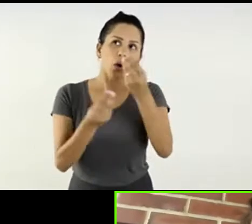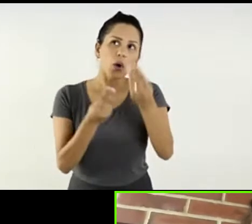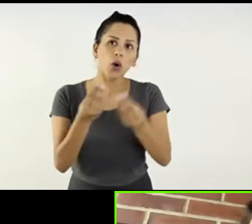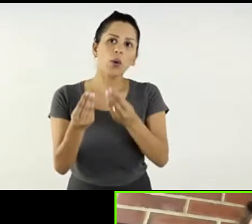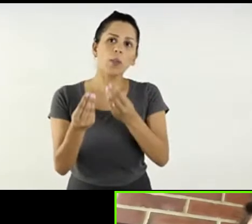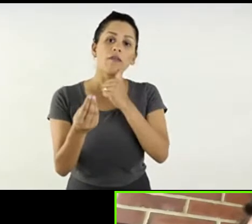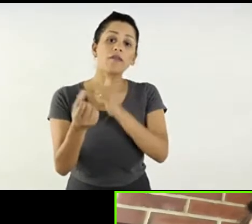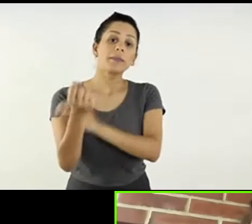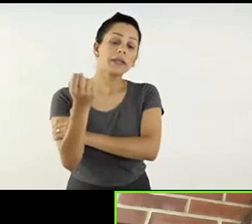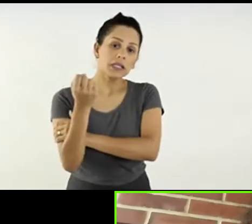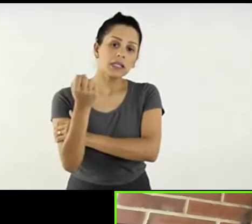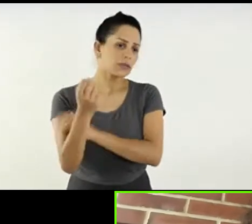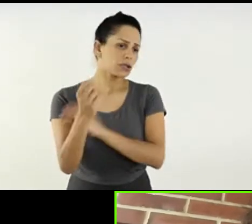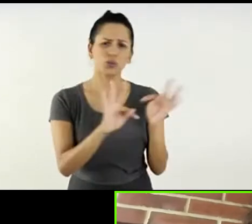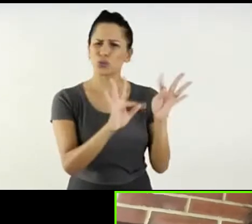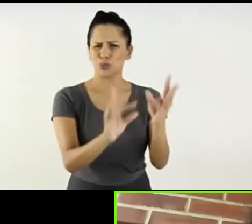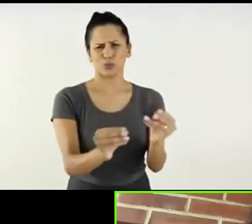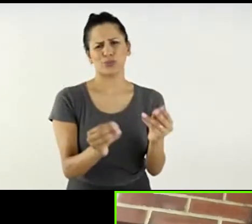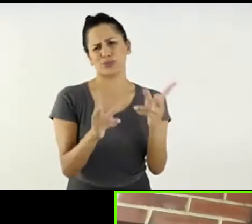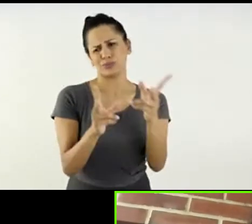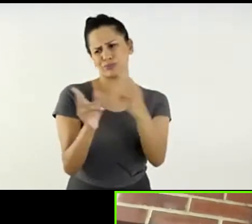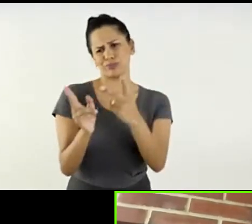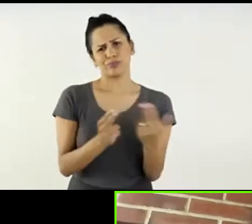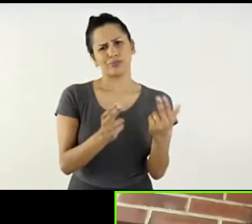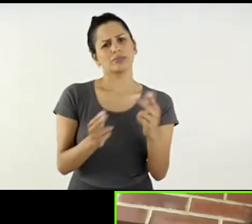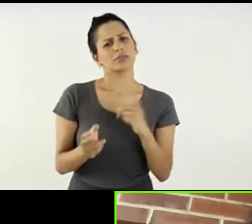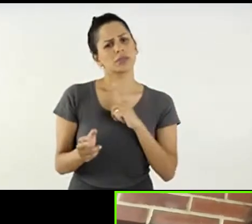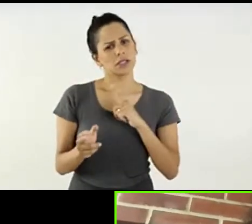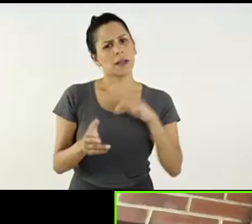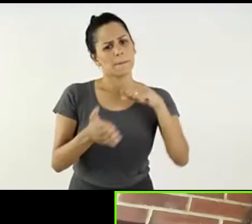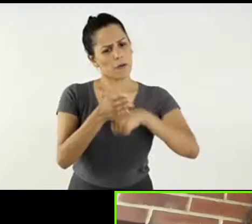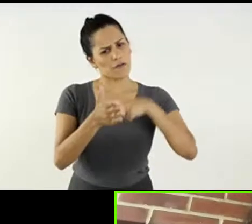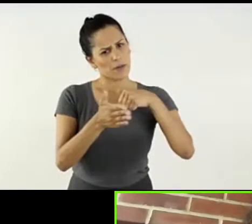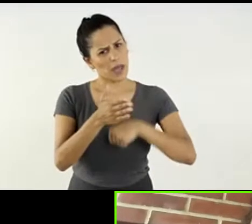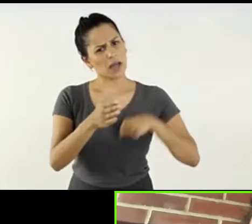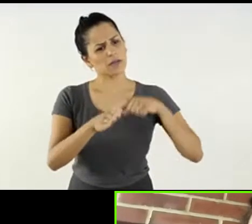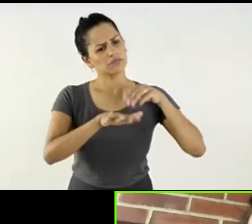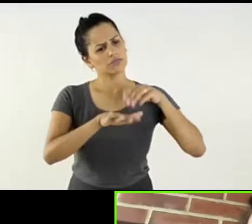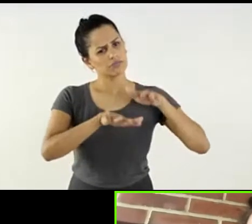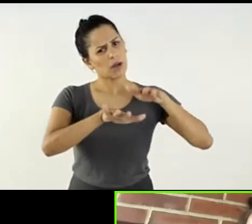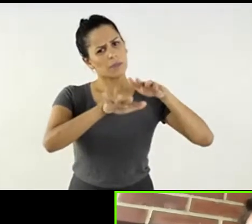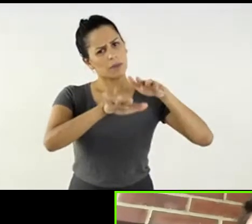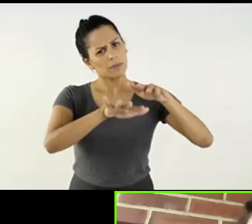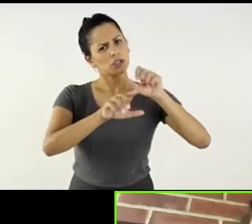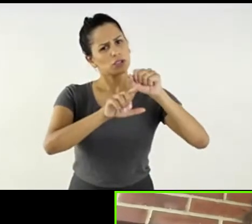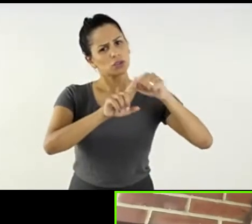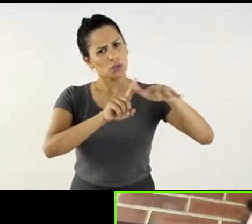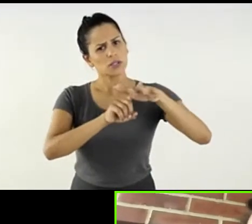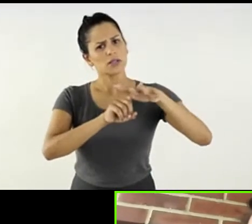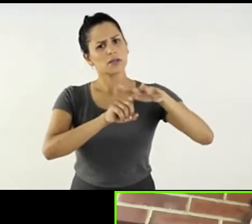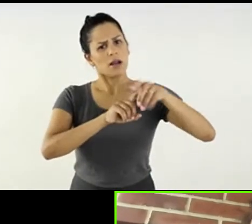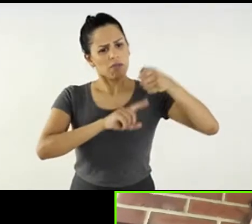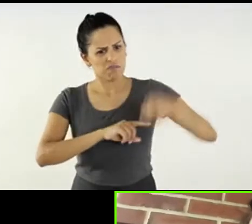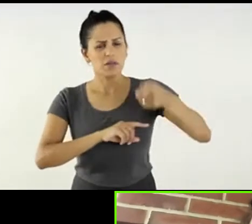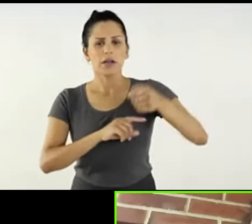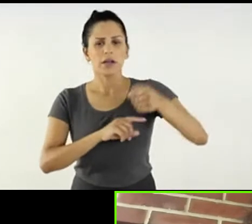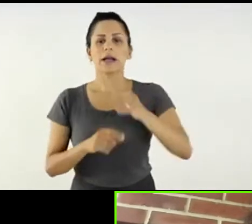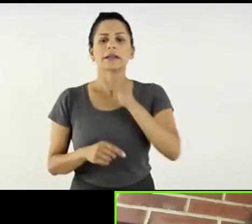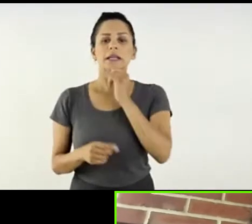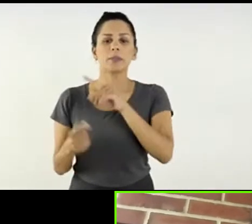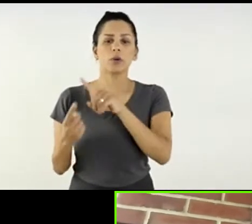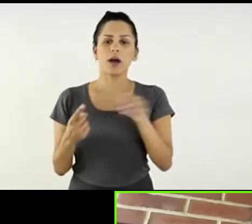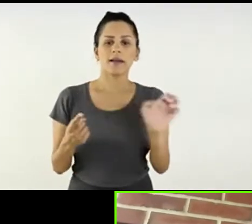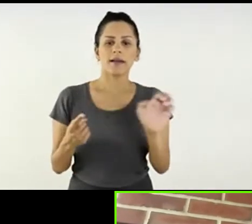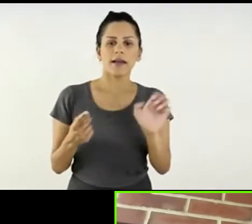radical social movements, right, as with gay power, as with Black power, makes enormous mistakes and